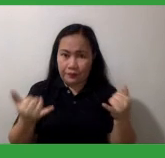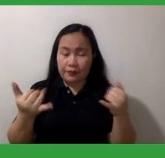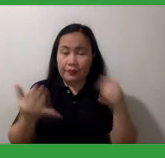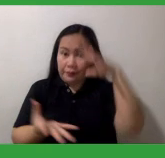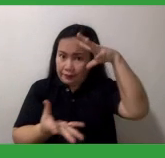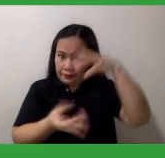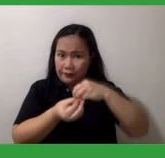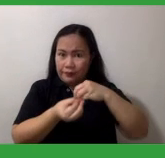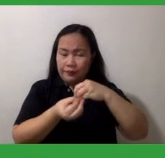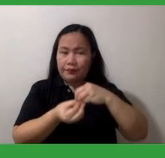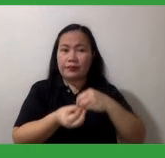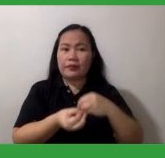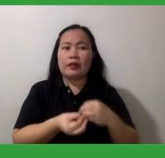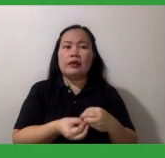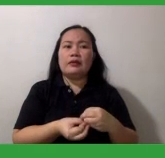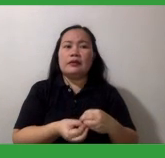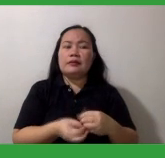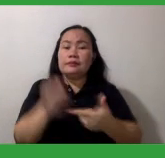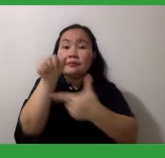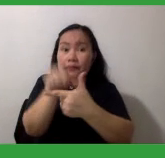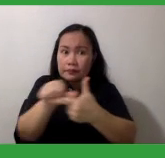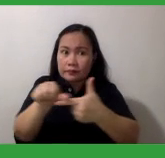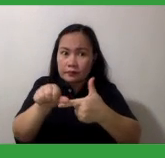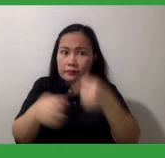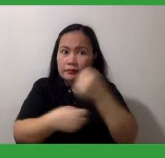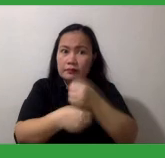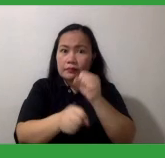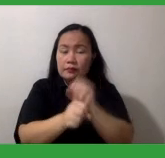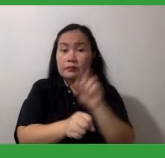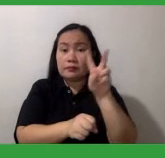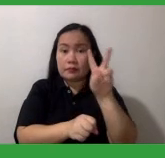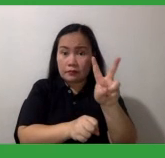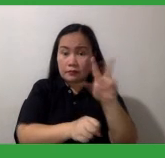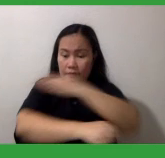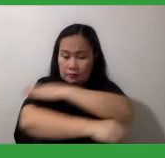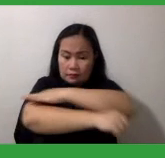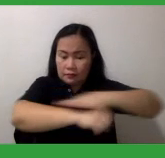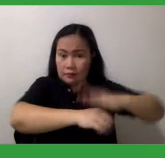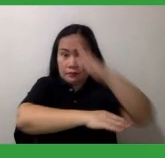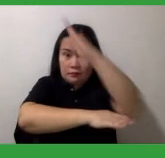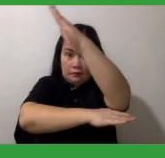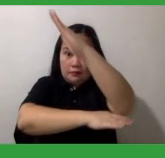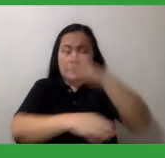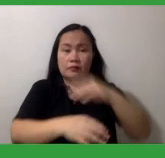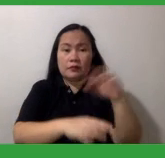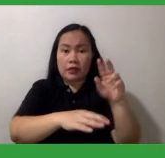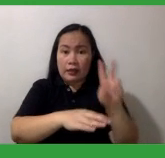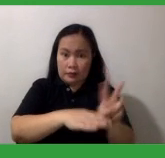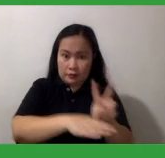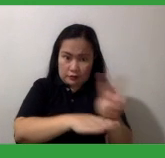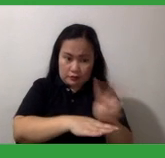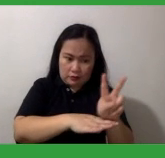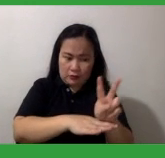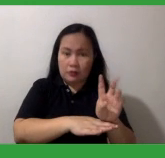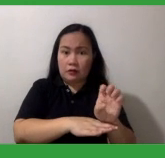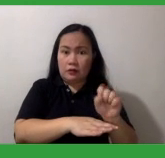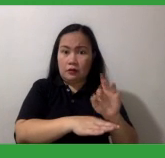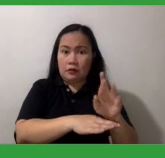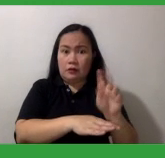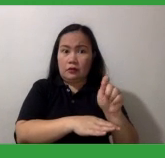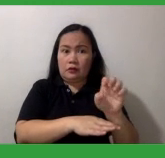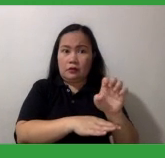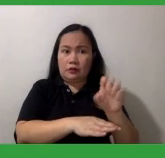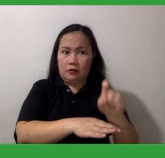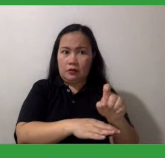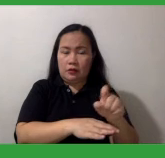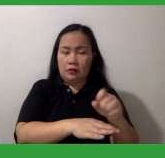So let us now summarize about the measuring angle. Angle is formed by two rays intersecting at a point called the